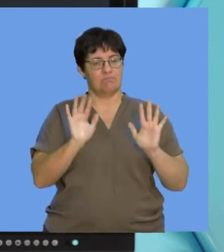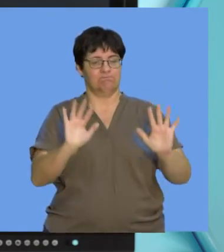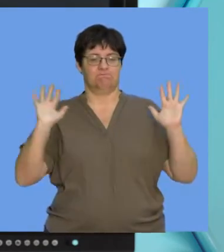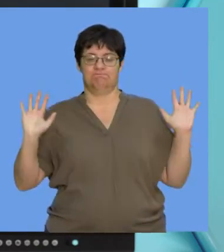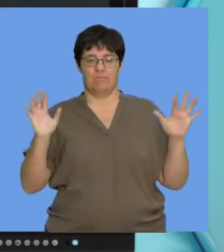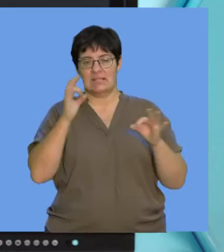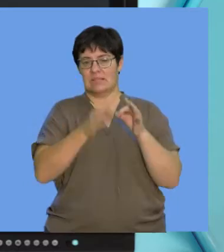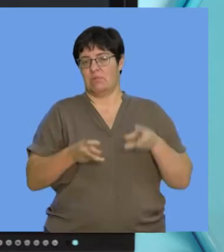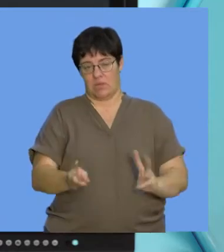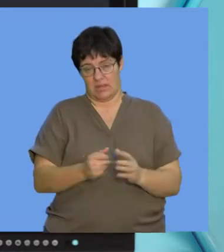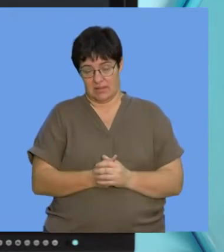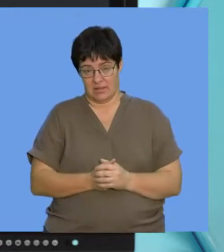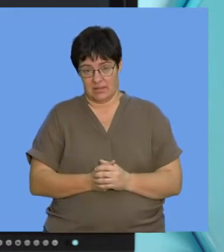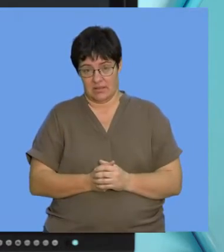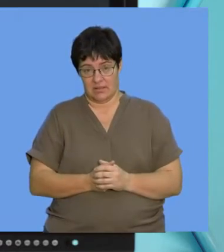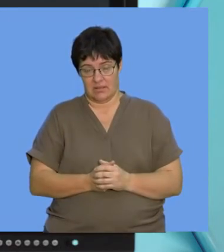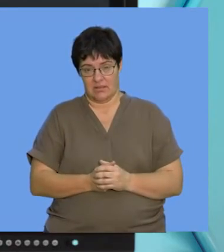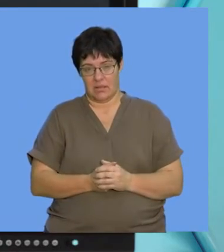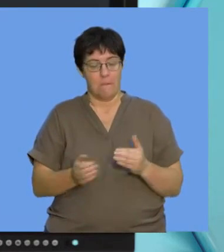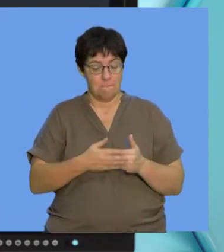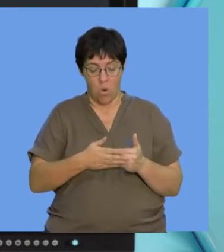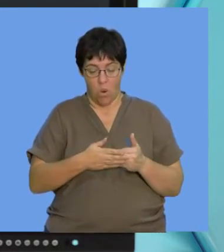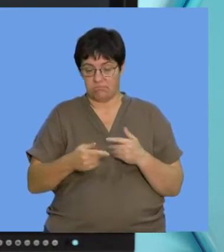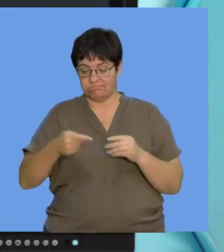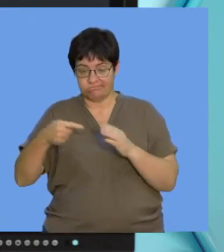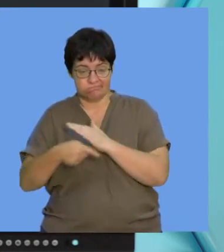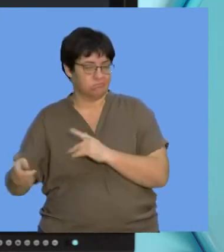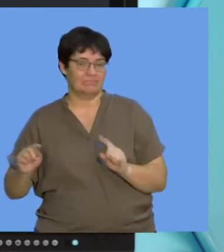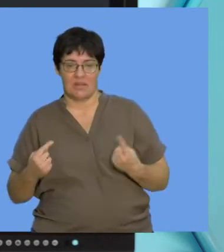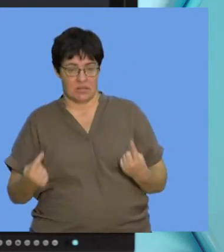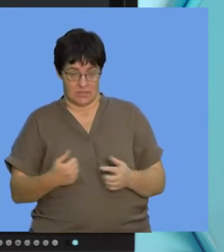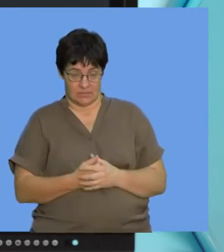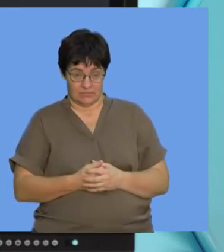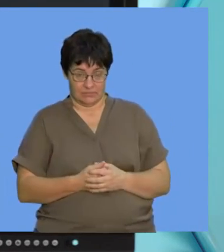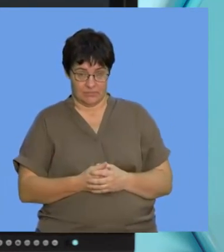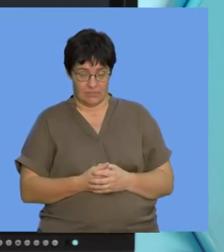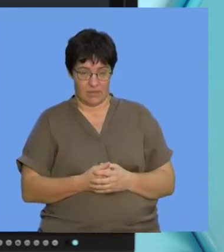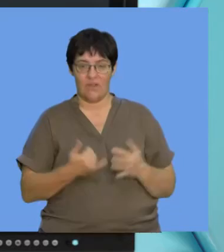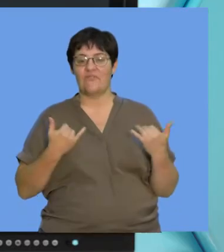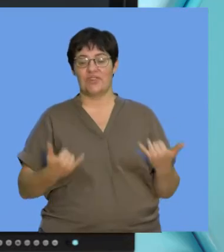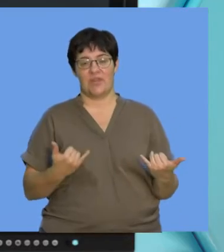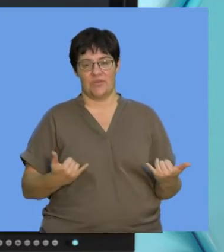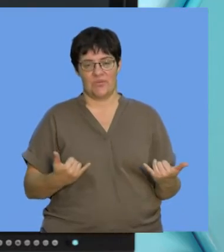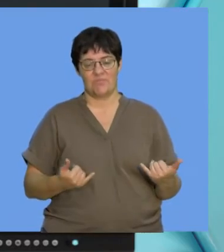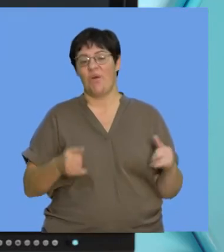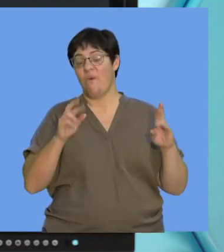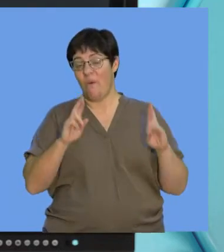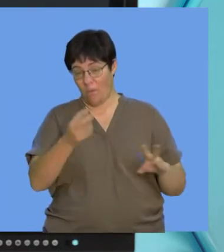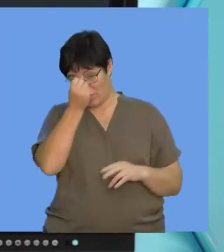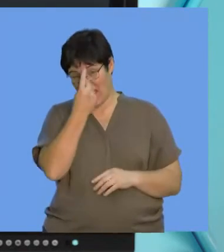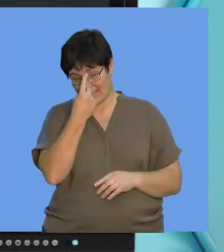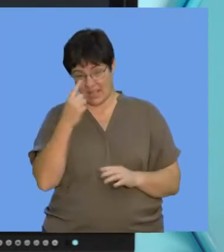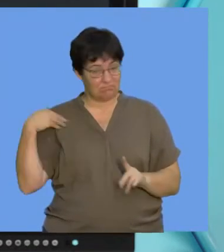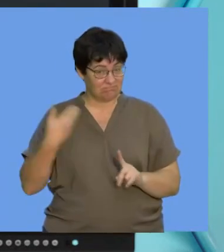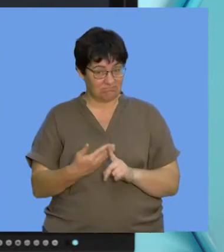be applied there and leave it in the simplest form, meaning you work out your like terms and then leave it there.